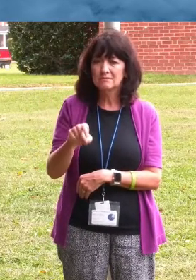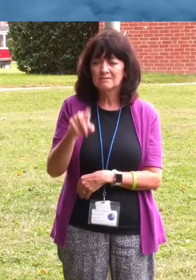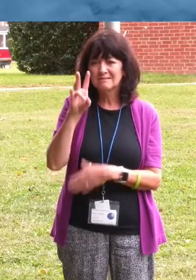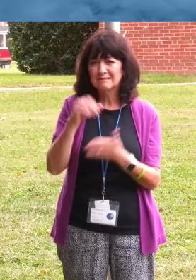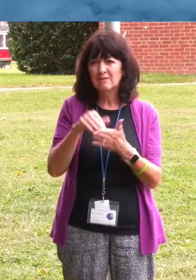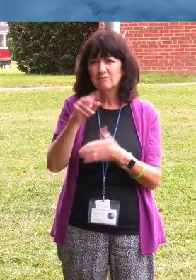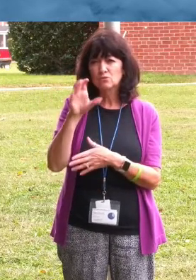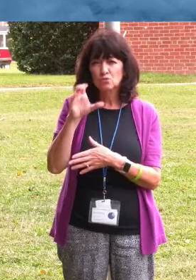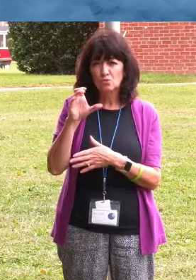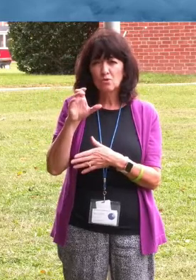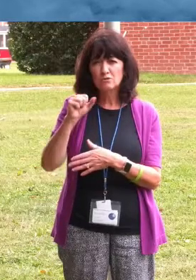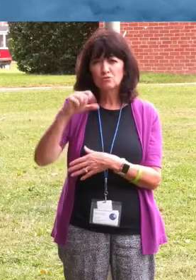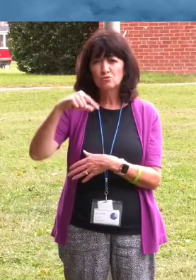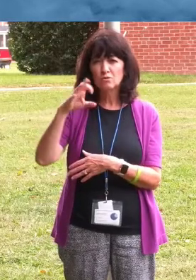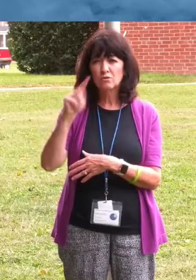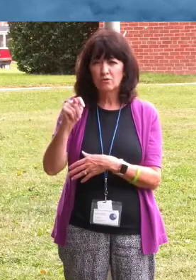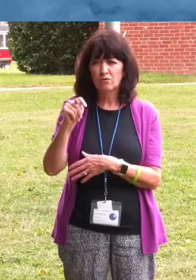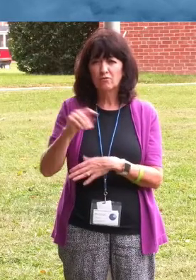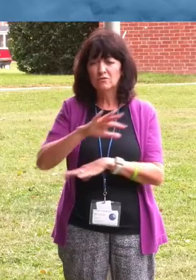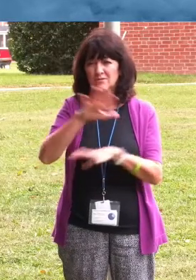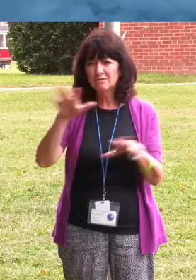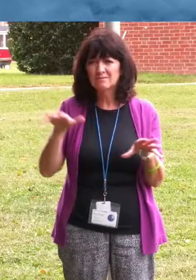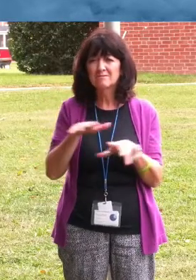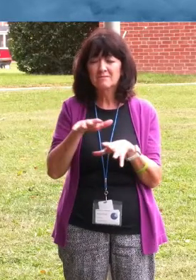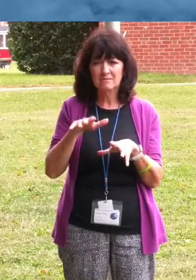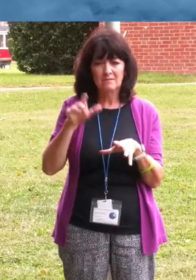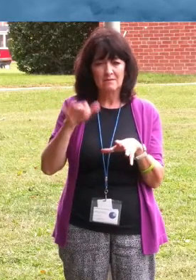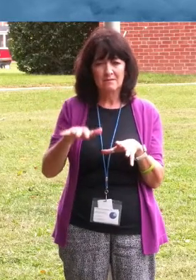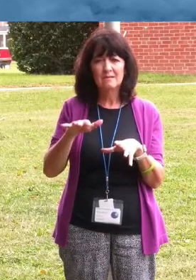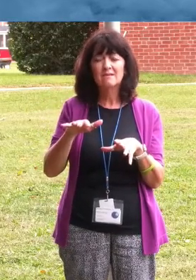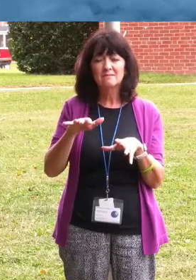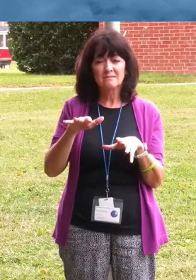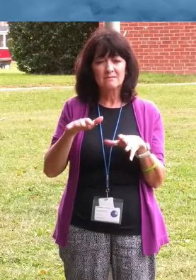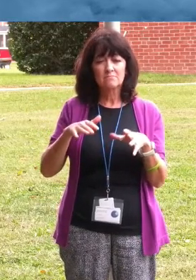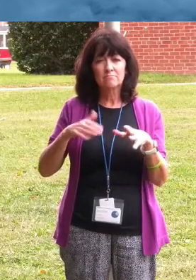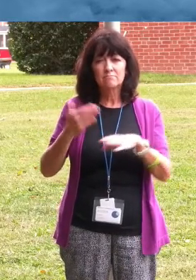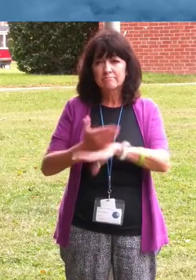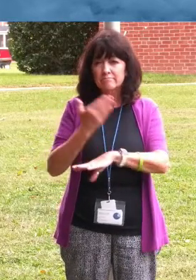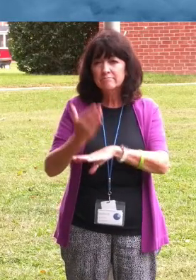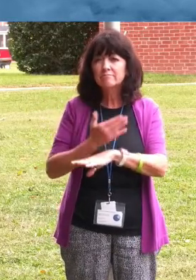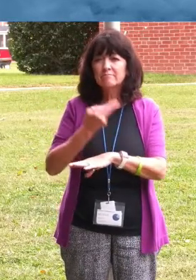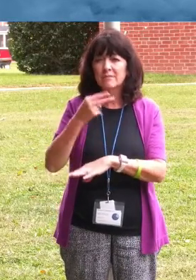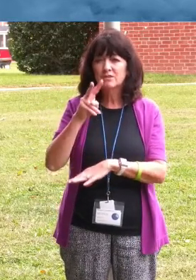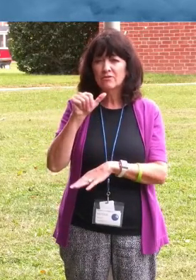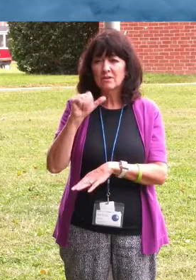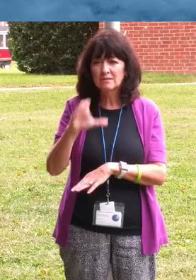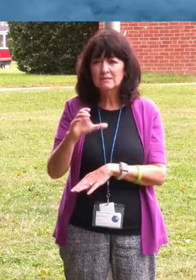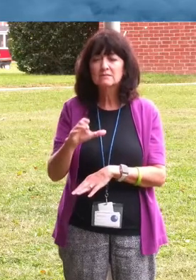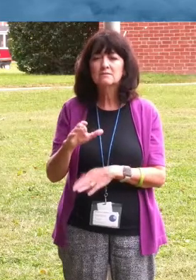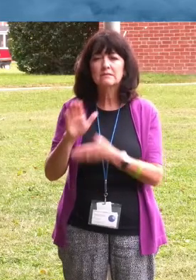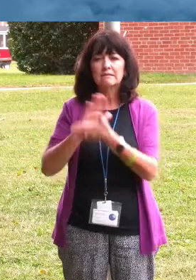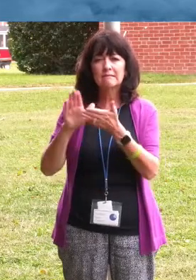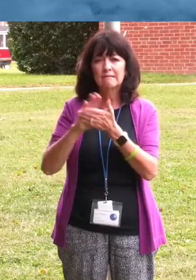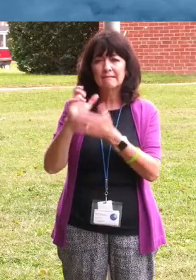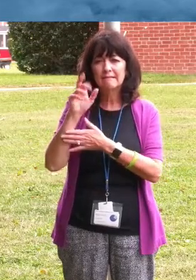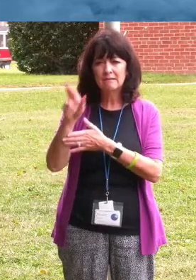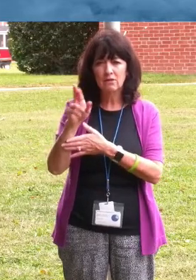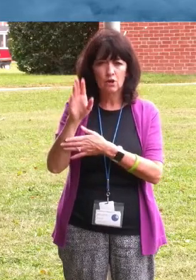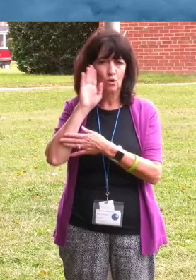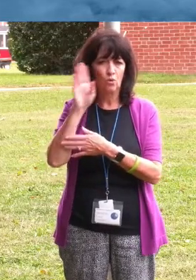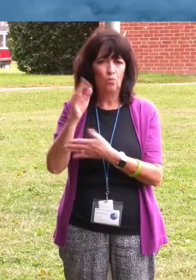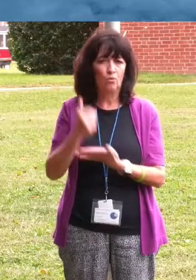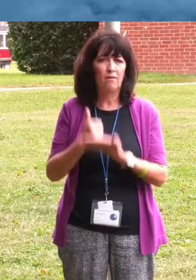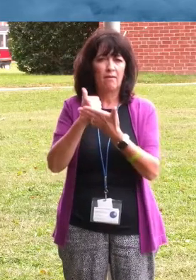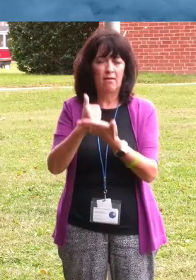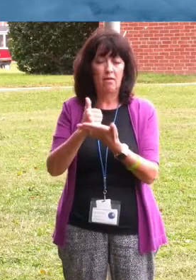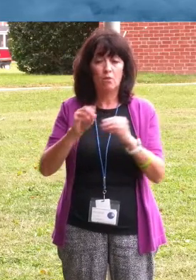new rooms for residents, an updated HVAC, air purifiers, all of which will help prevent the spread of COVID